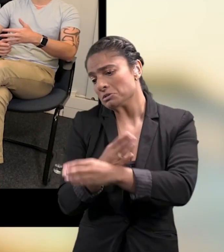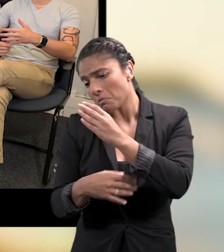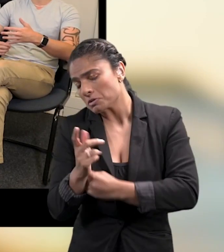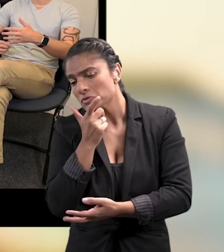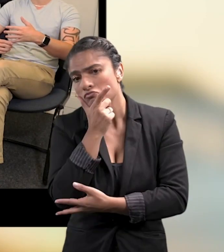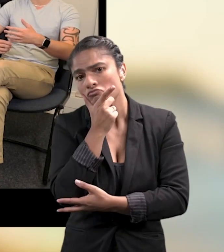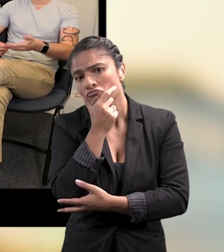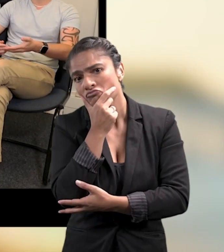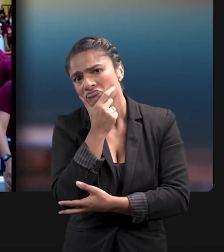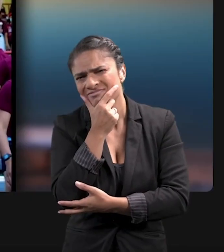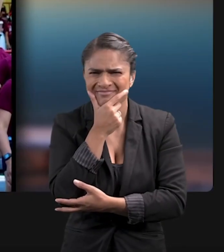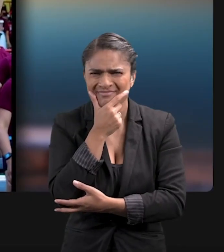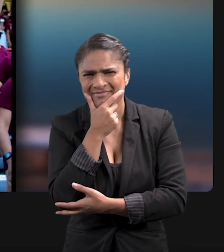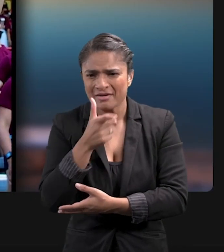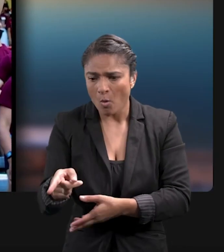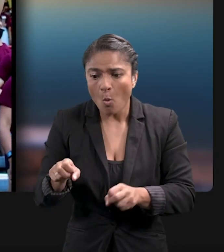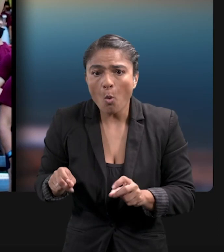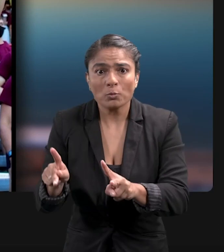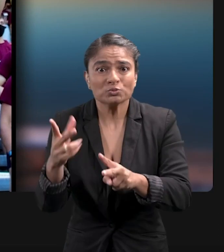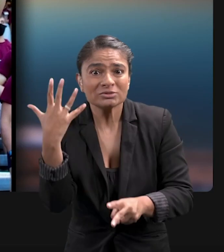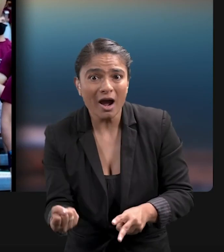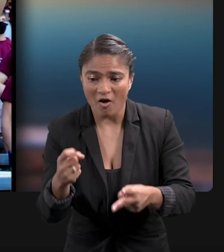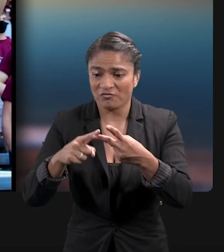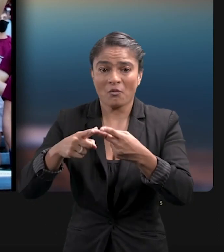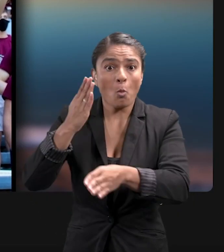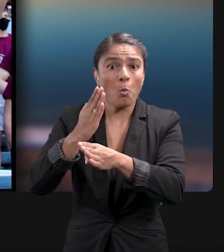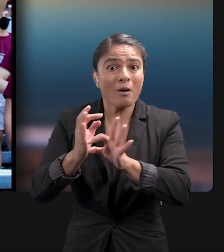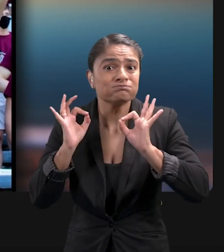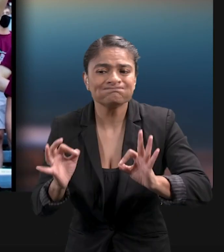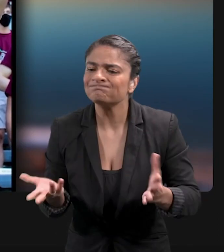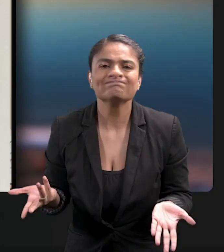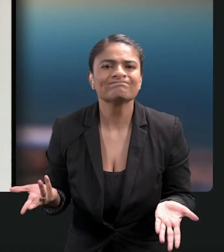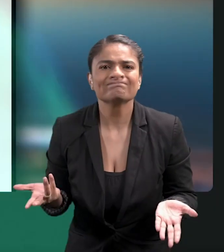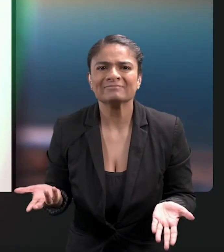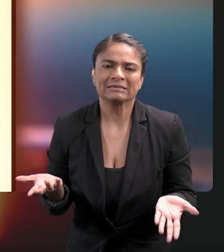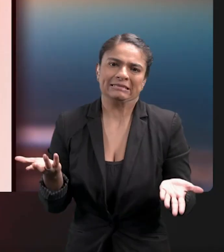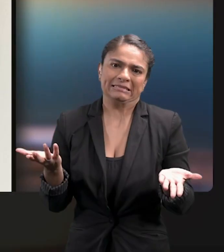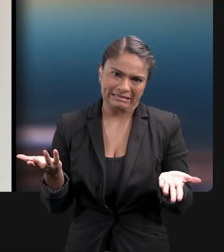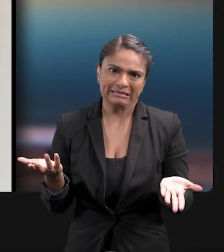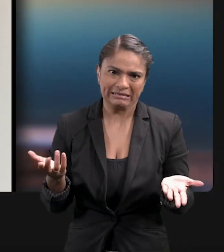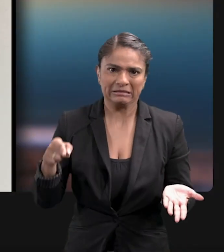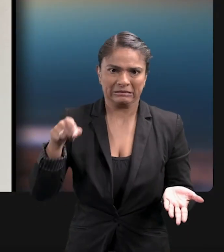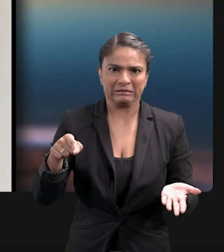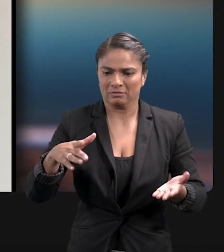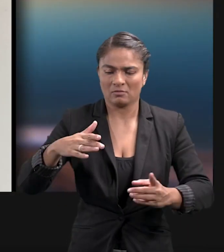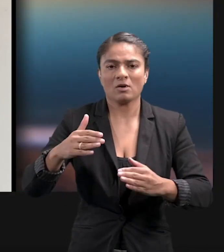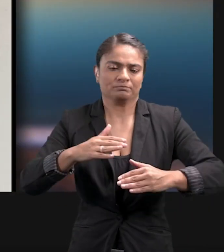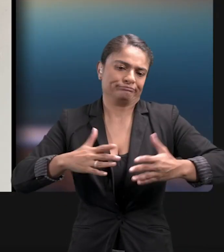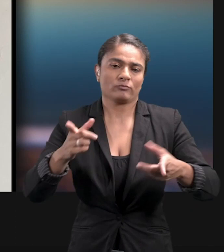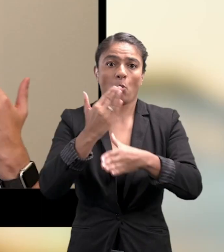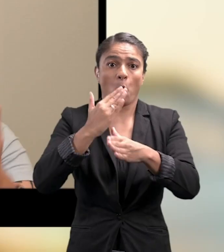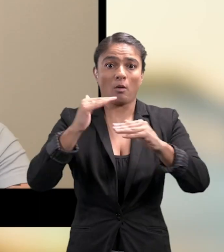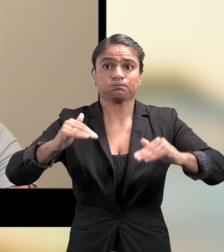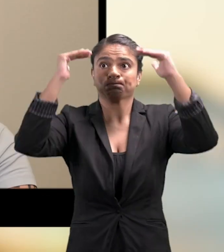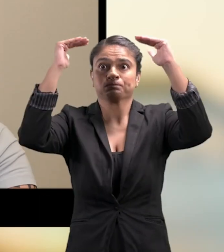generally tended to be overlooked. And so maybe they don't have as efficient employment opportunities for those in the